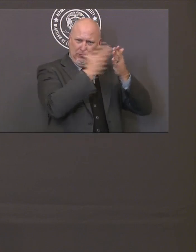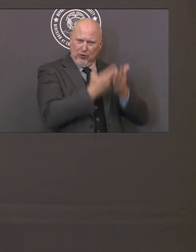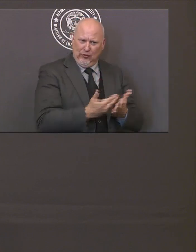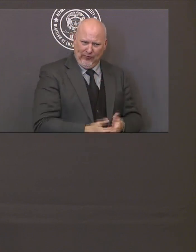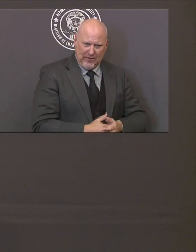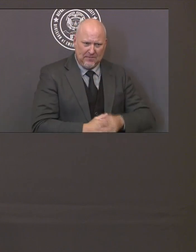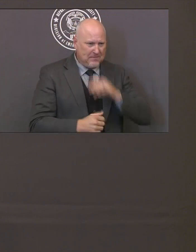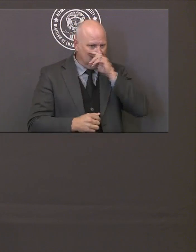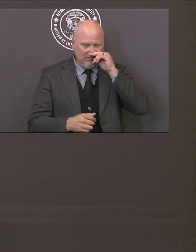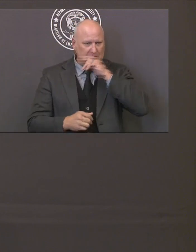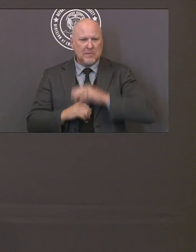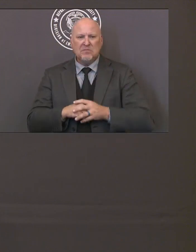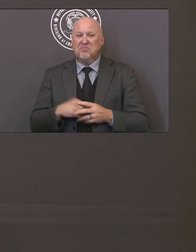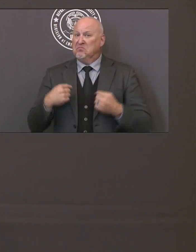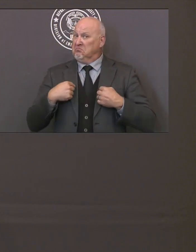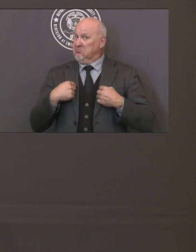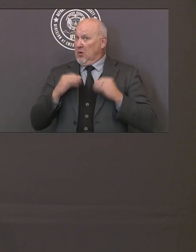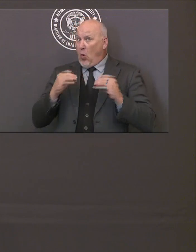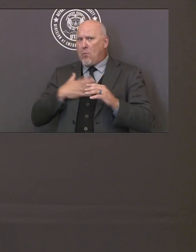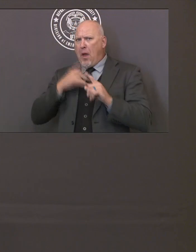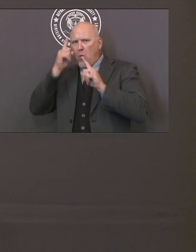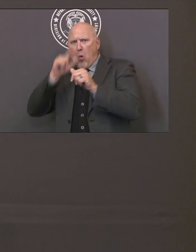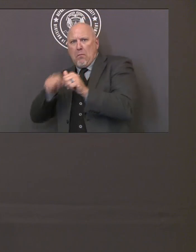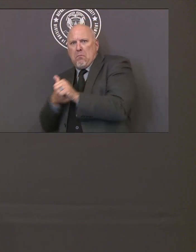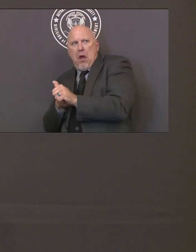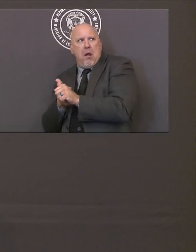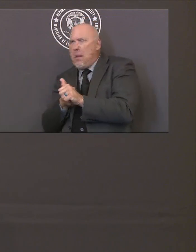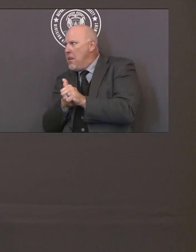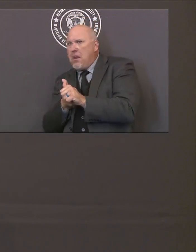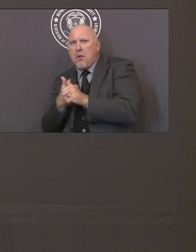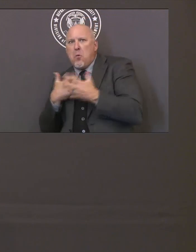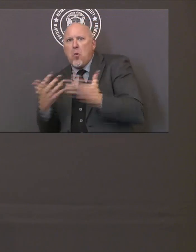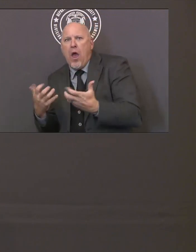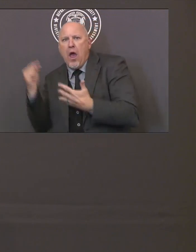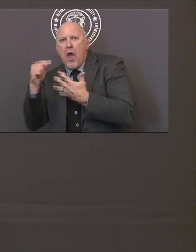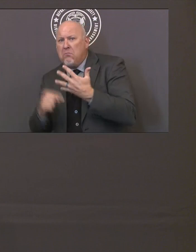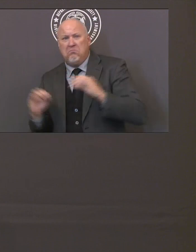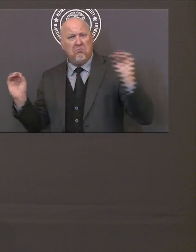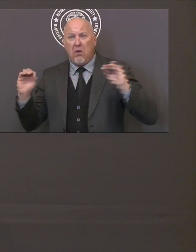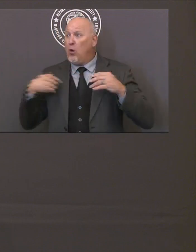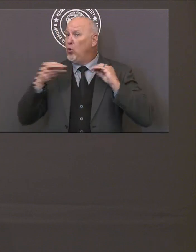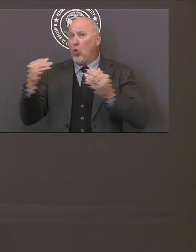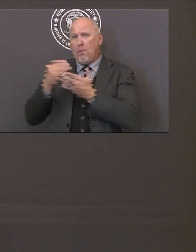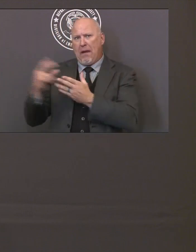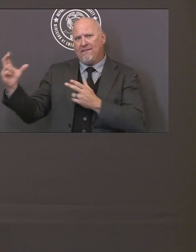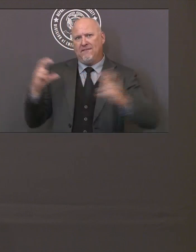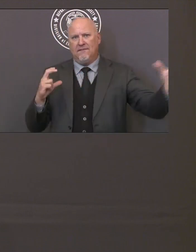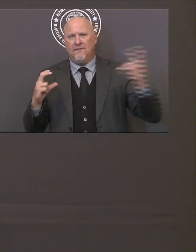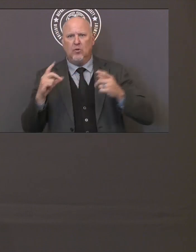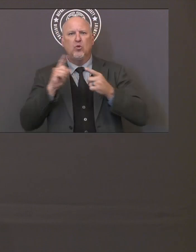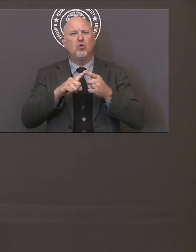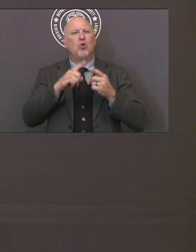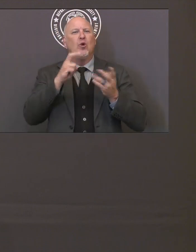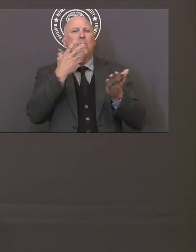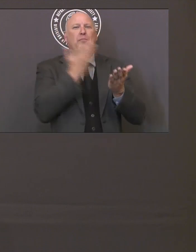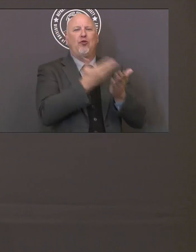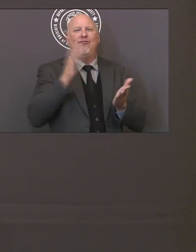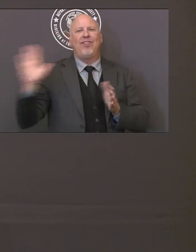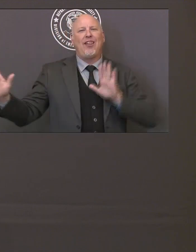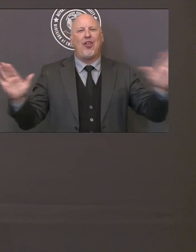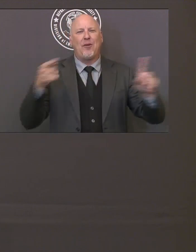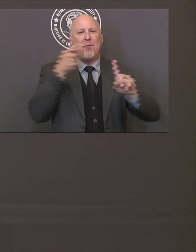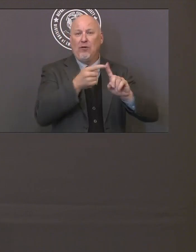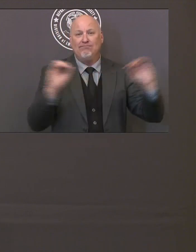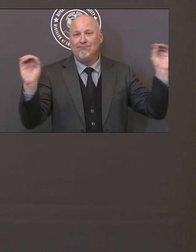the research. We weren't sure what the answer would be. But again, don't take our word for it. Look at the report itself and look at